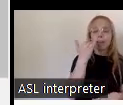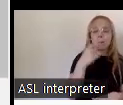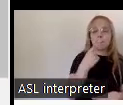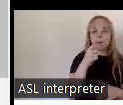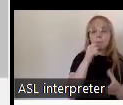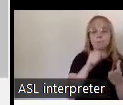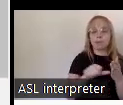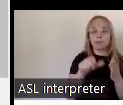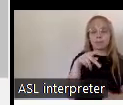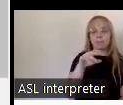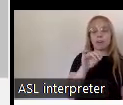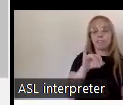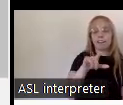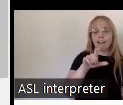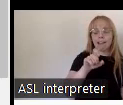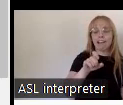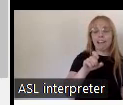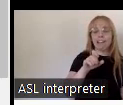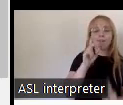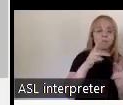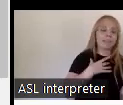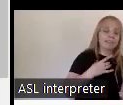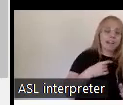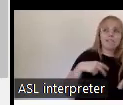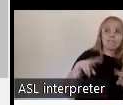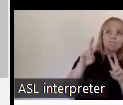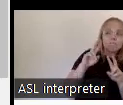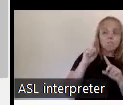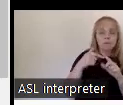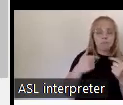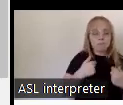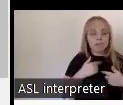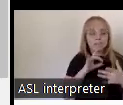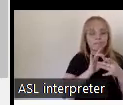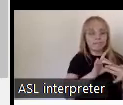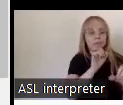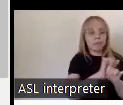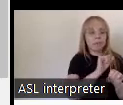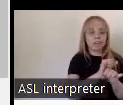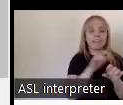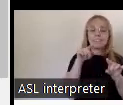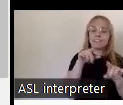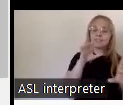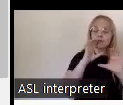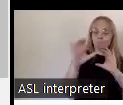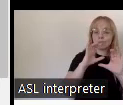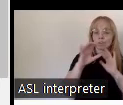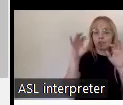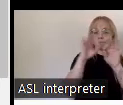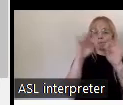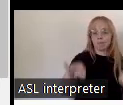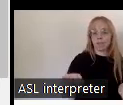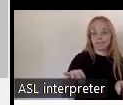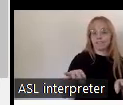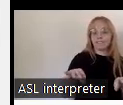showed you the what people like and admire about me in relationship to work. This one is a communication profile, just a